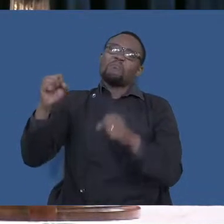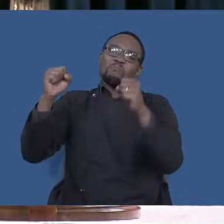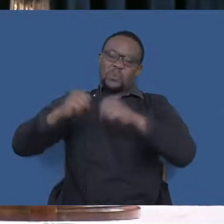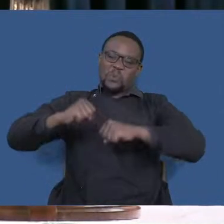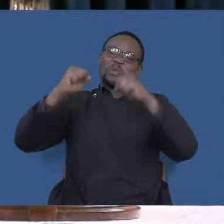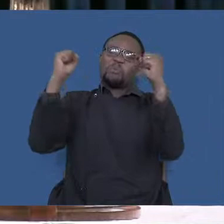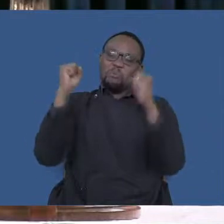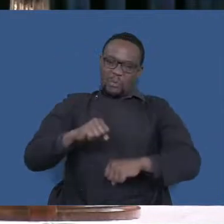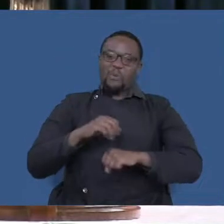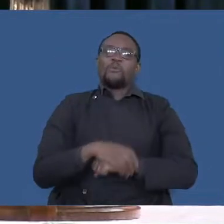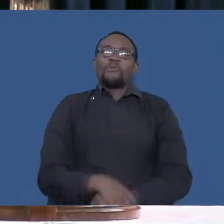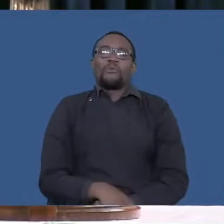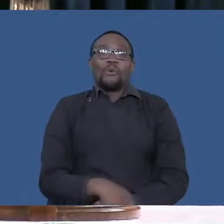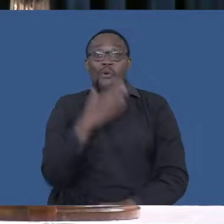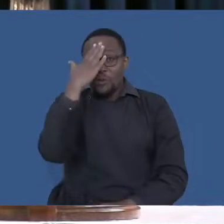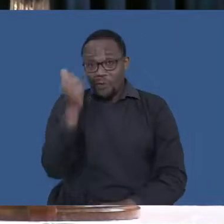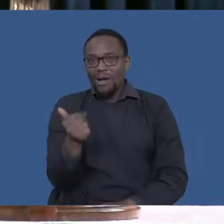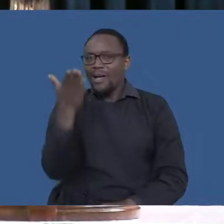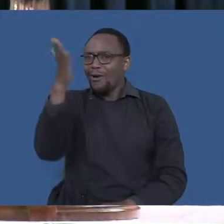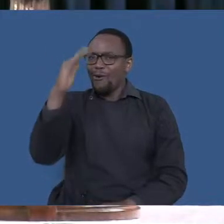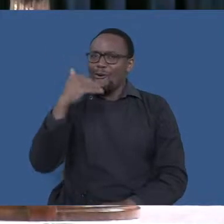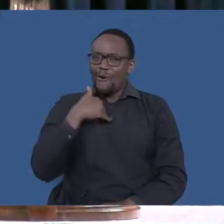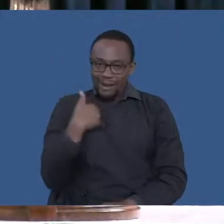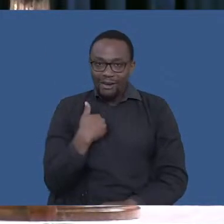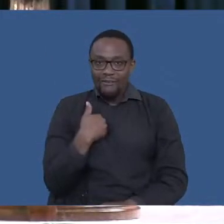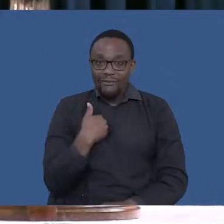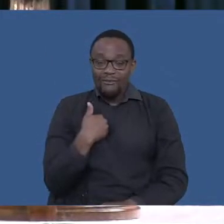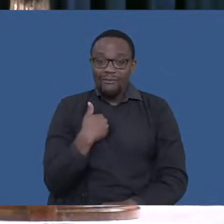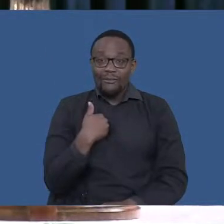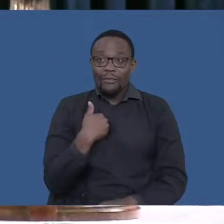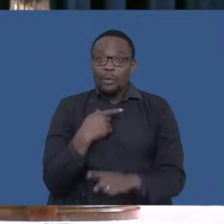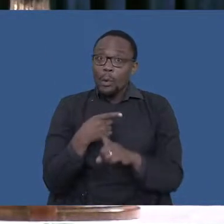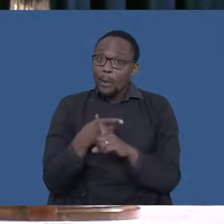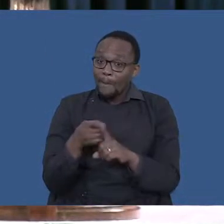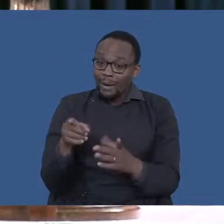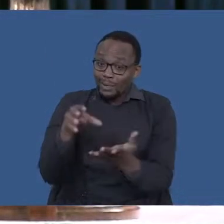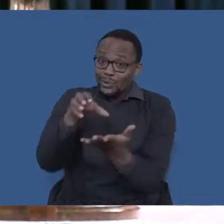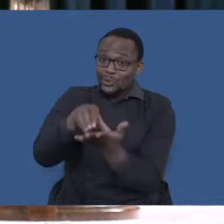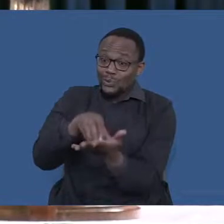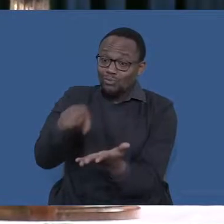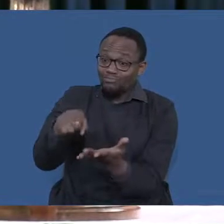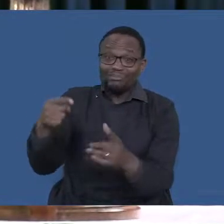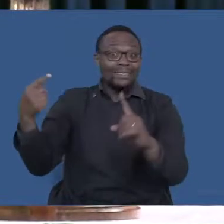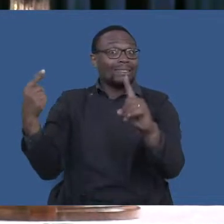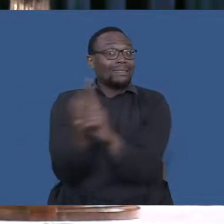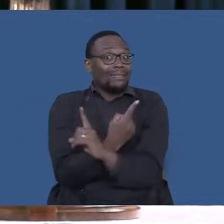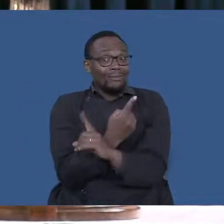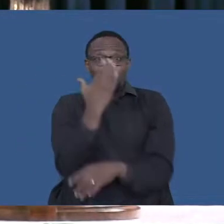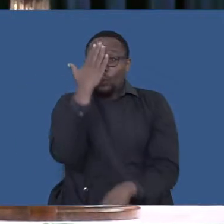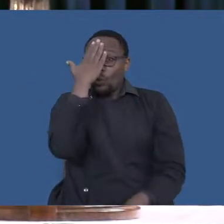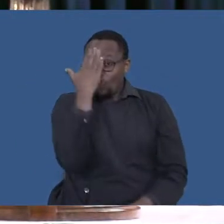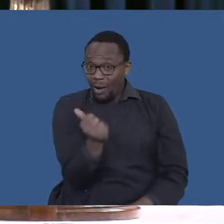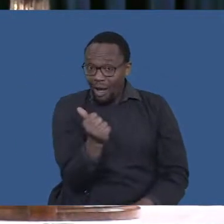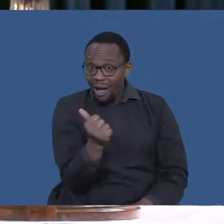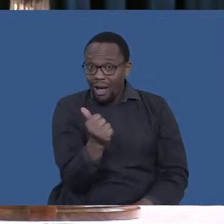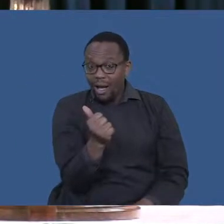way because God was with them. But the scenario actually changed. Because these